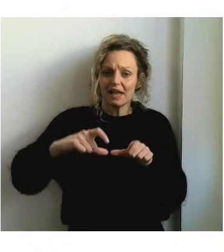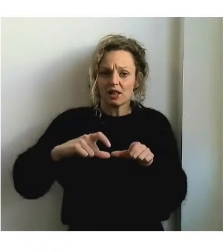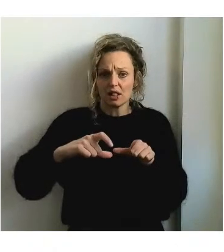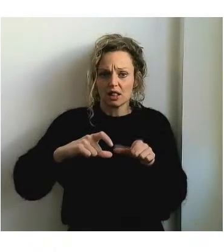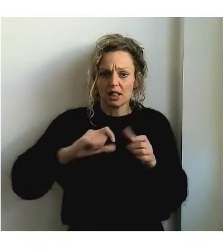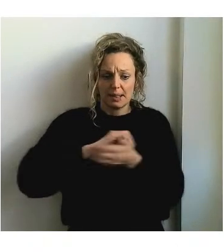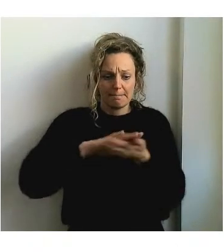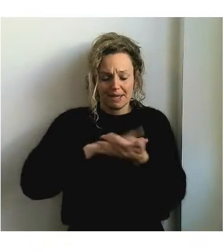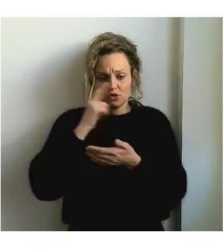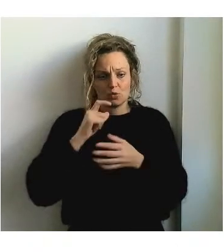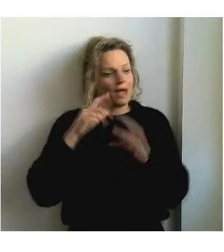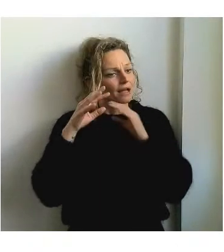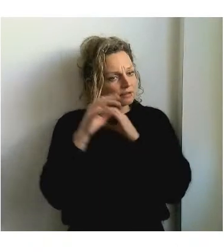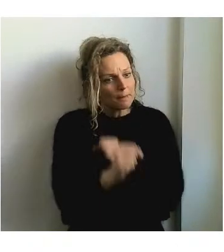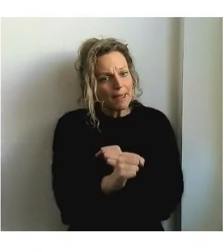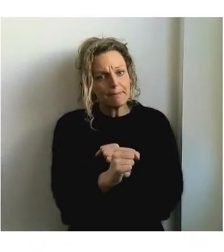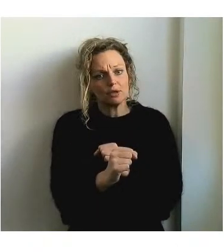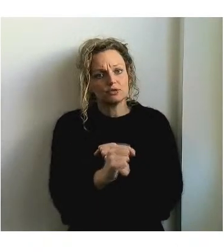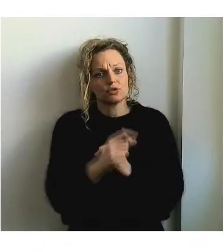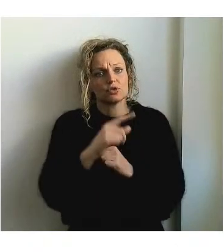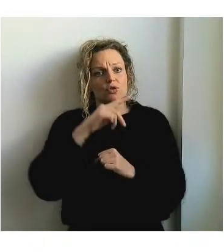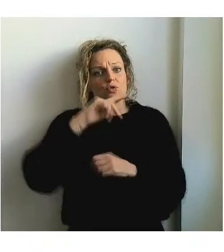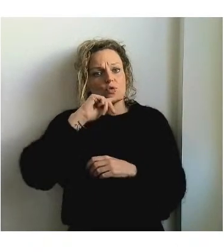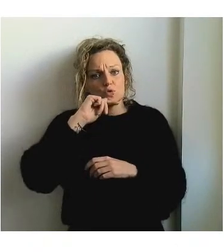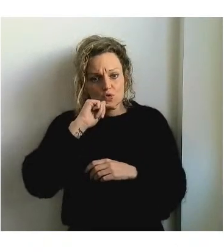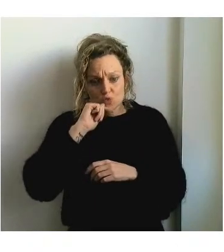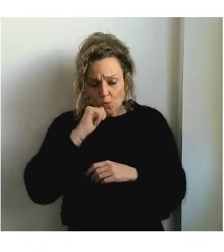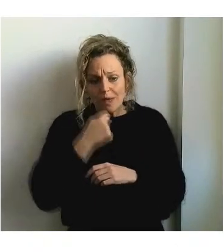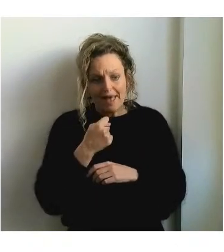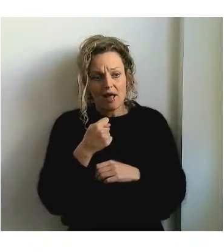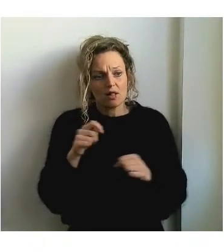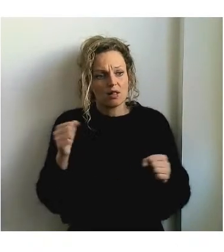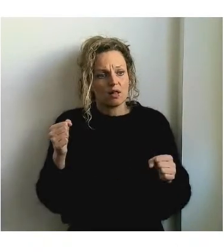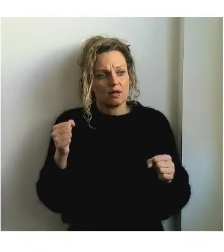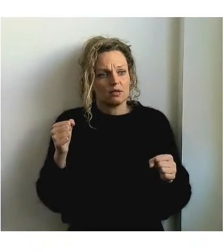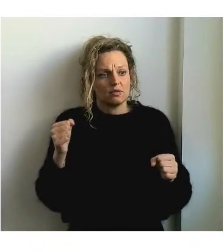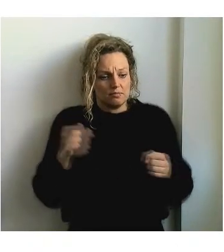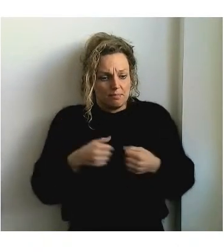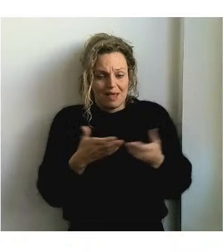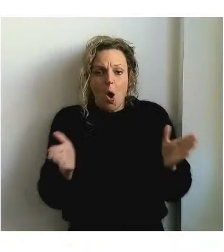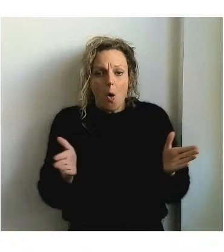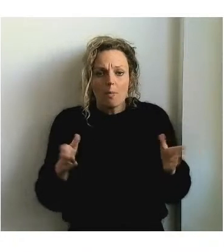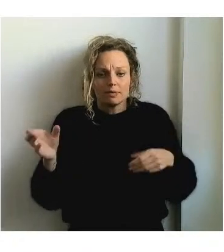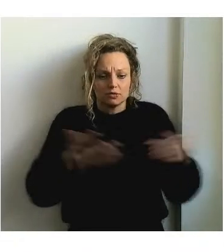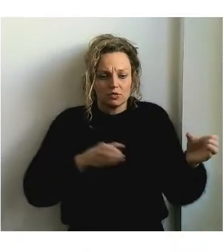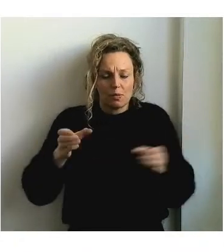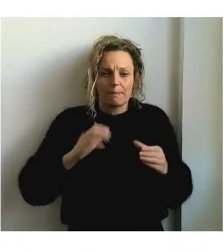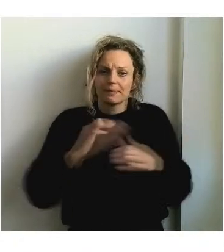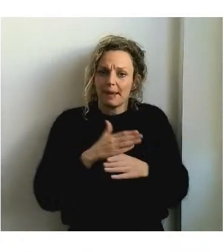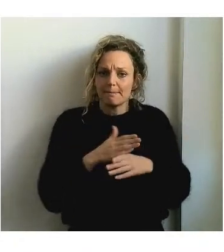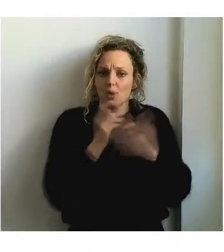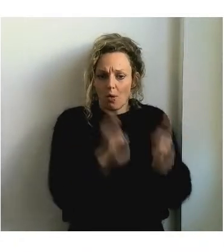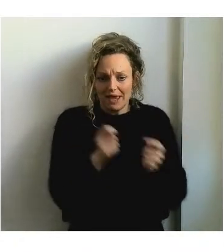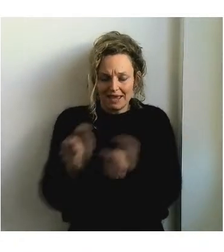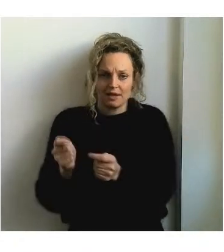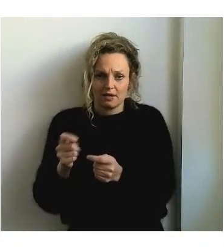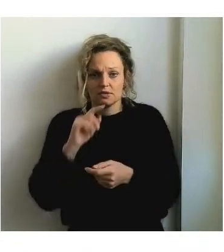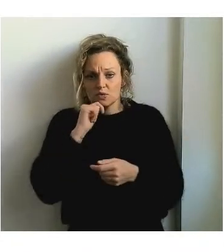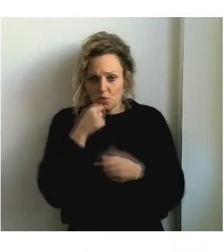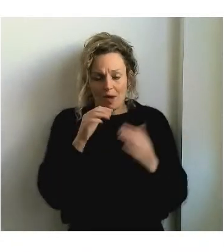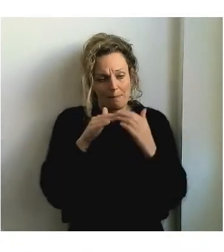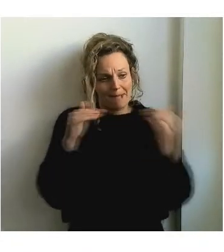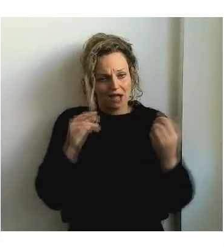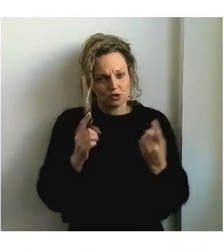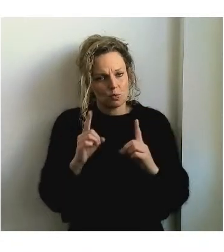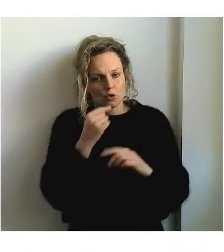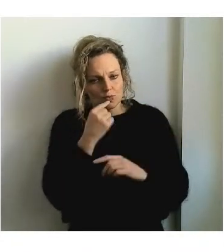commitments, you are doing kind of what you're saying you're going to do. But I would, encourage any employer that's kind